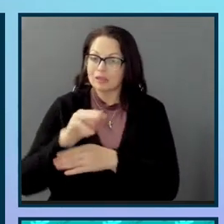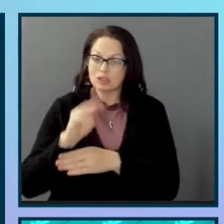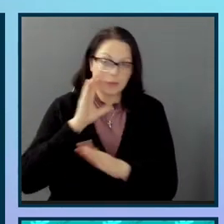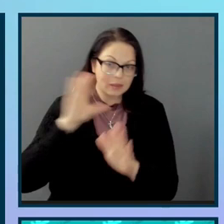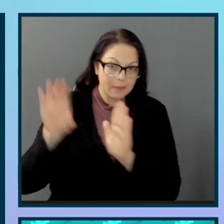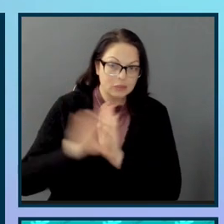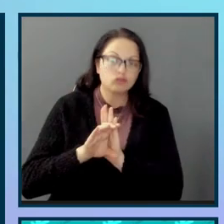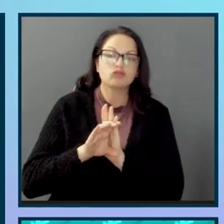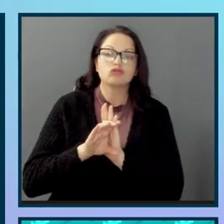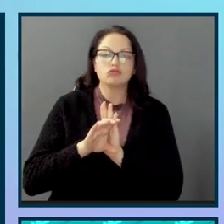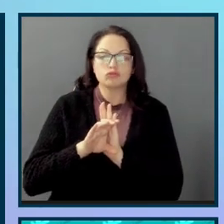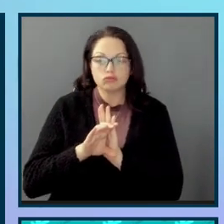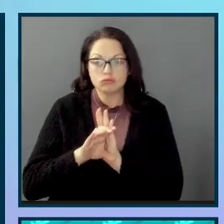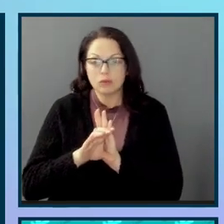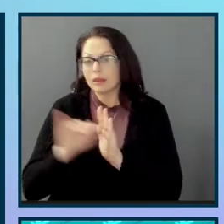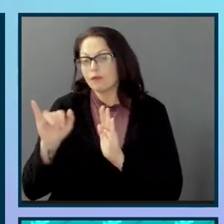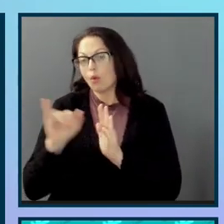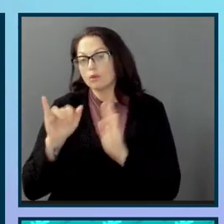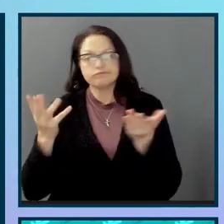four phrases.